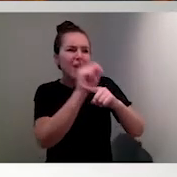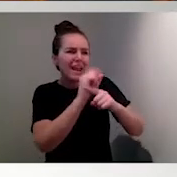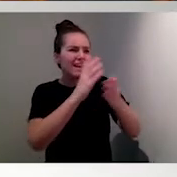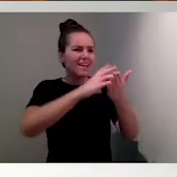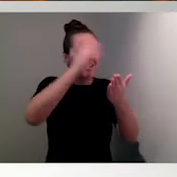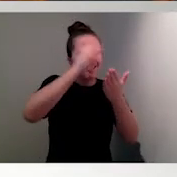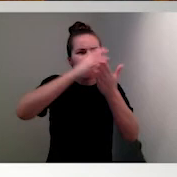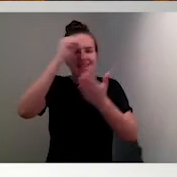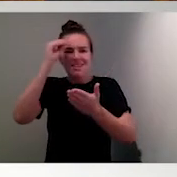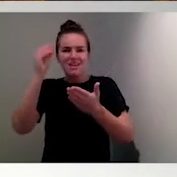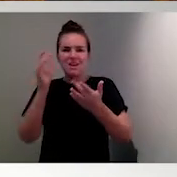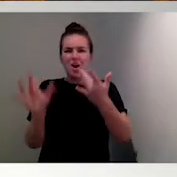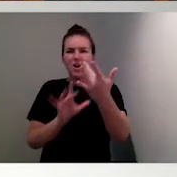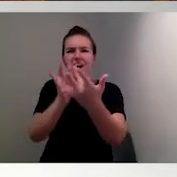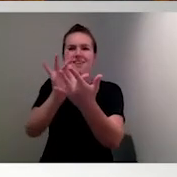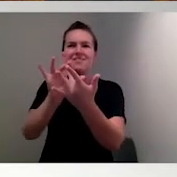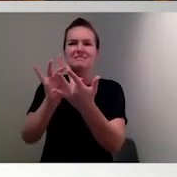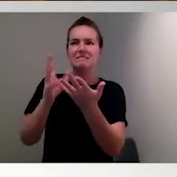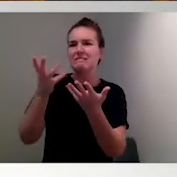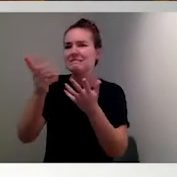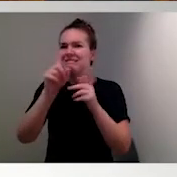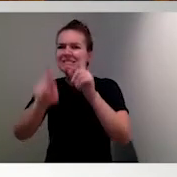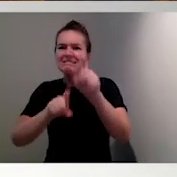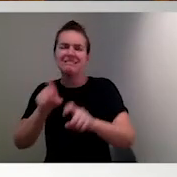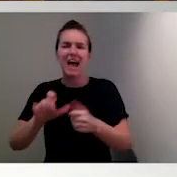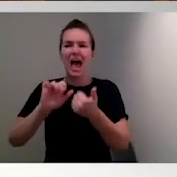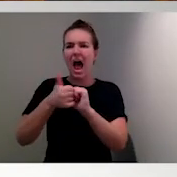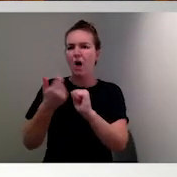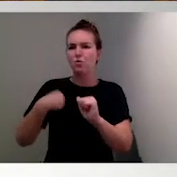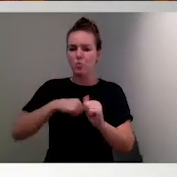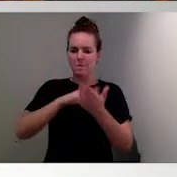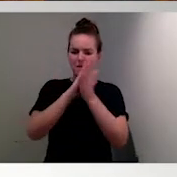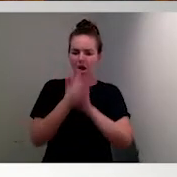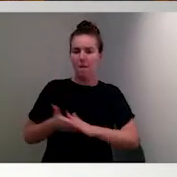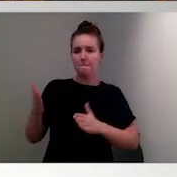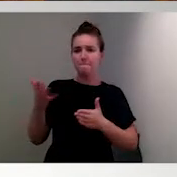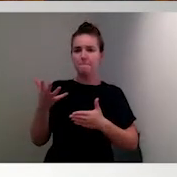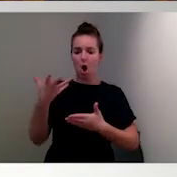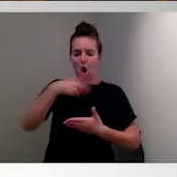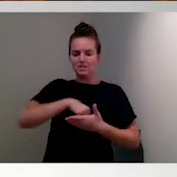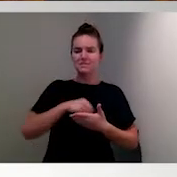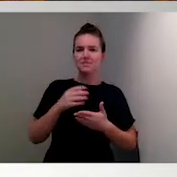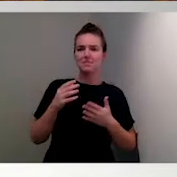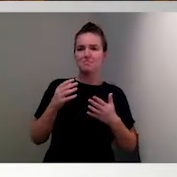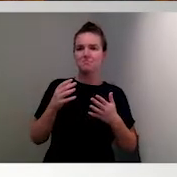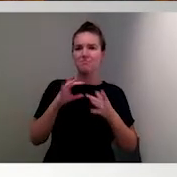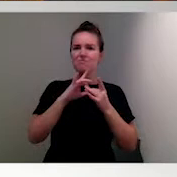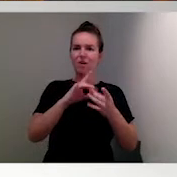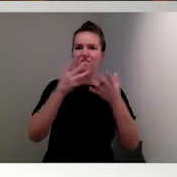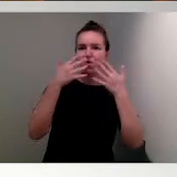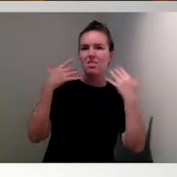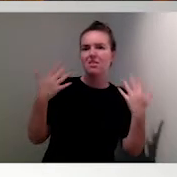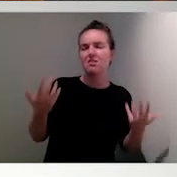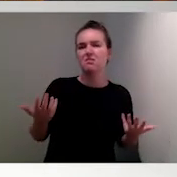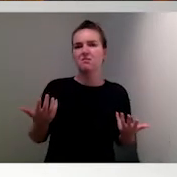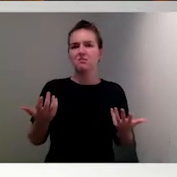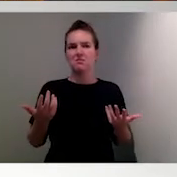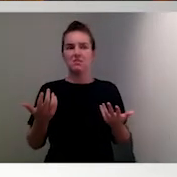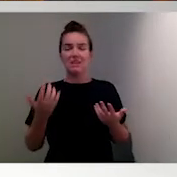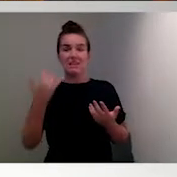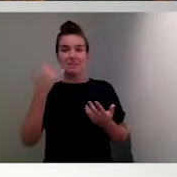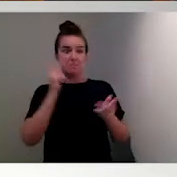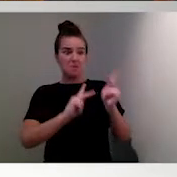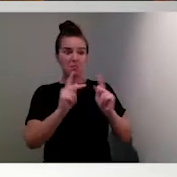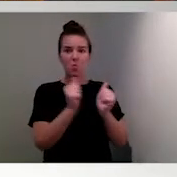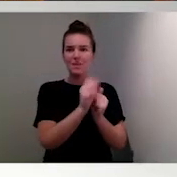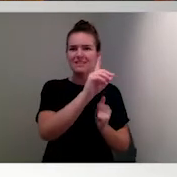they're asking, how do we become autism friendly? How do we become friendly to those with cognitive disabilities? And again,